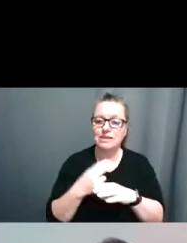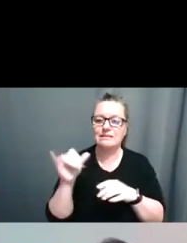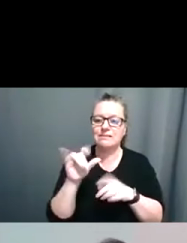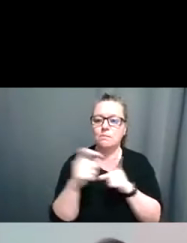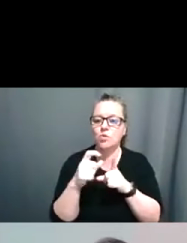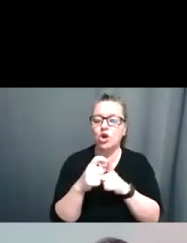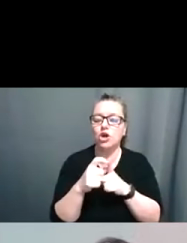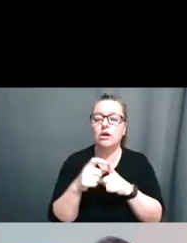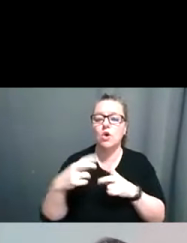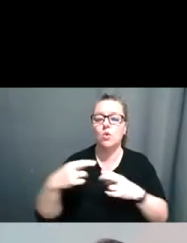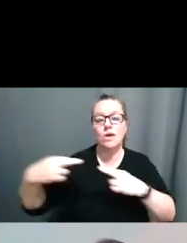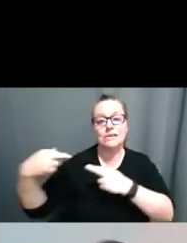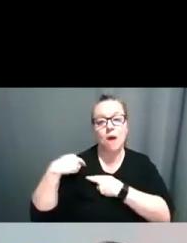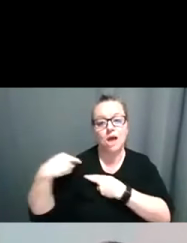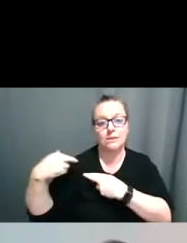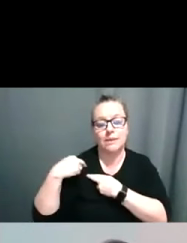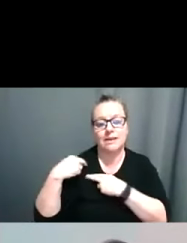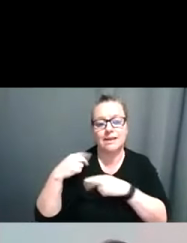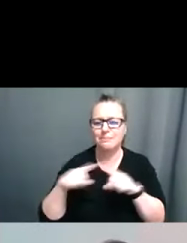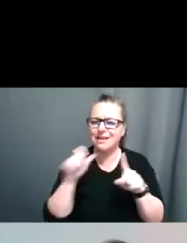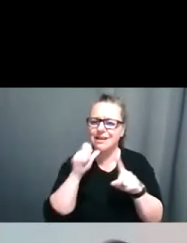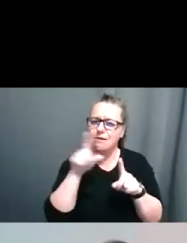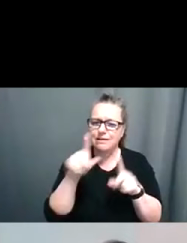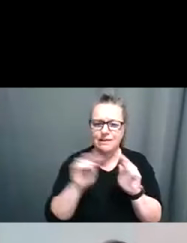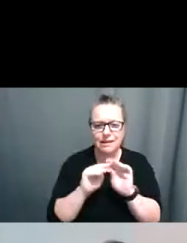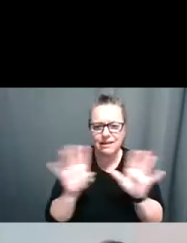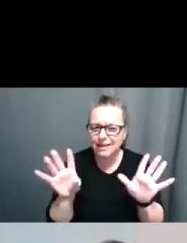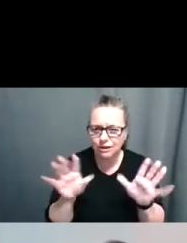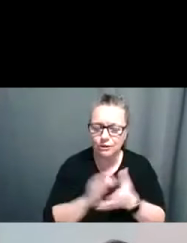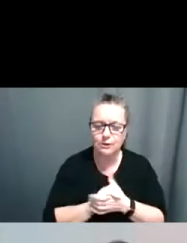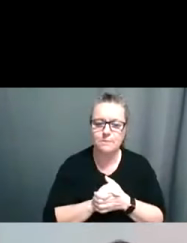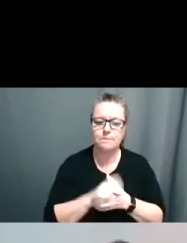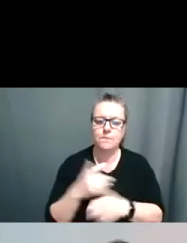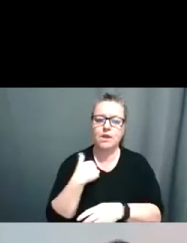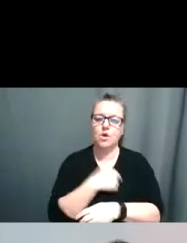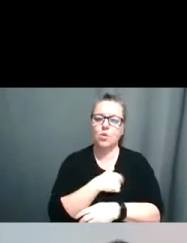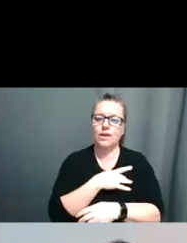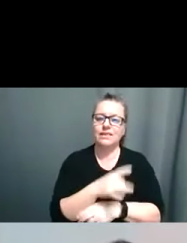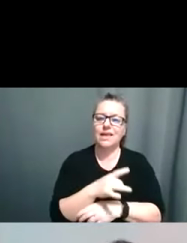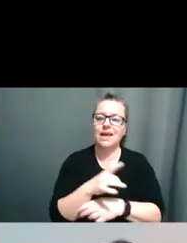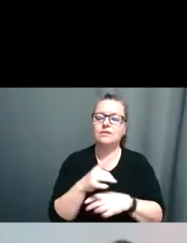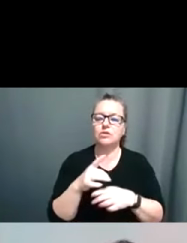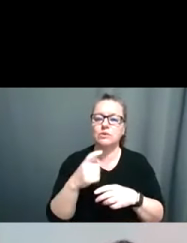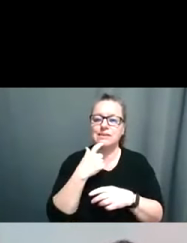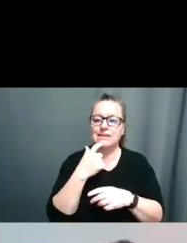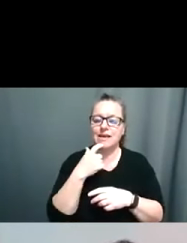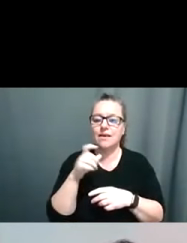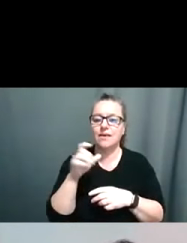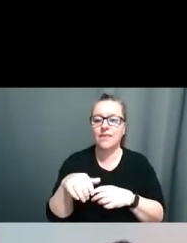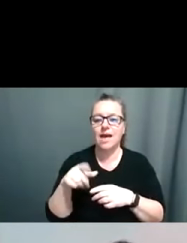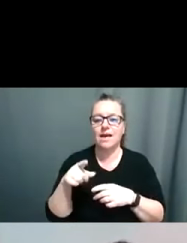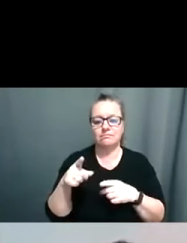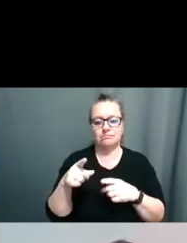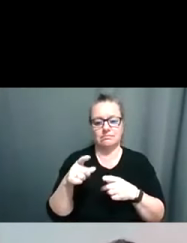responsibility, but that's not very explanatory either. We like to talk about accountability as the state of affairs that